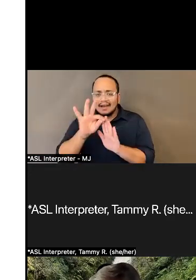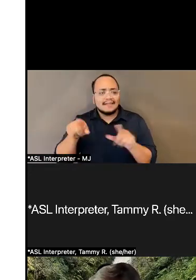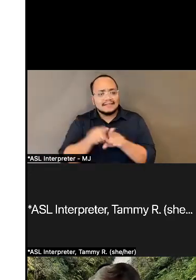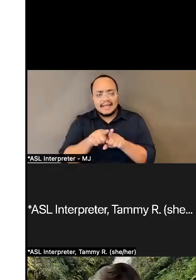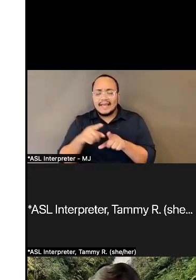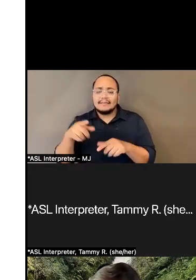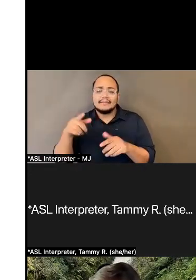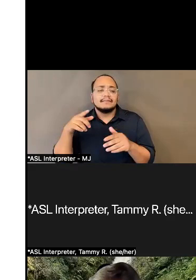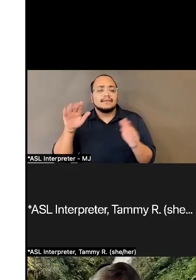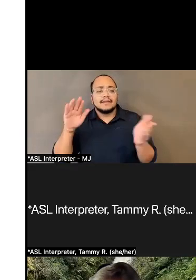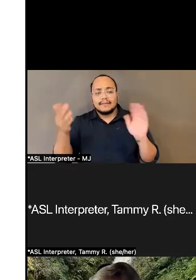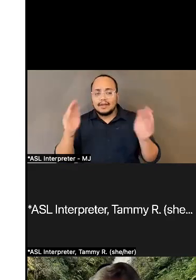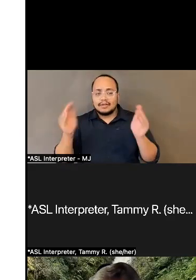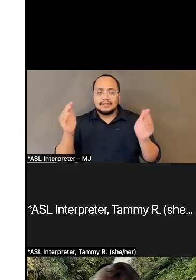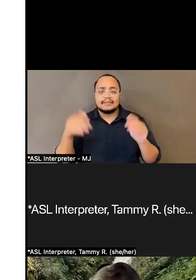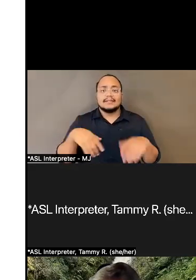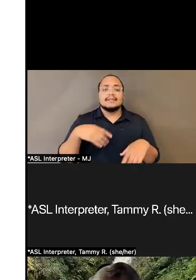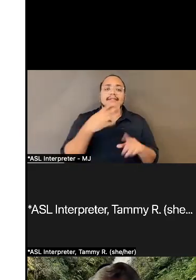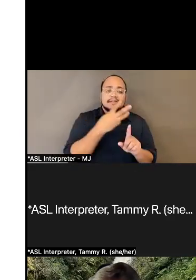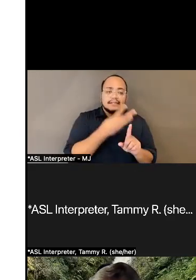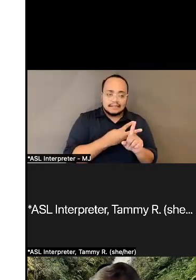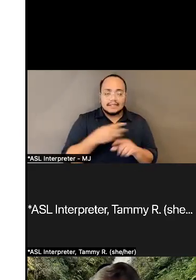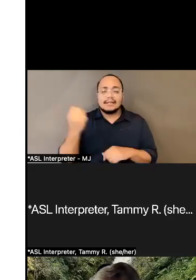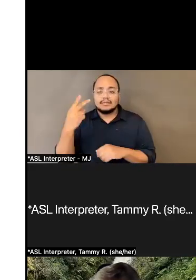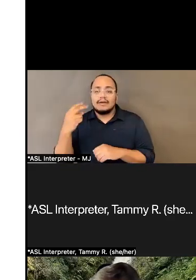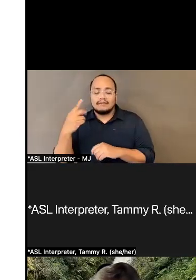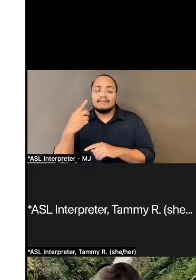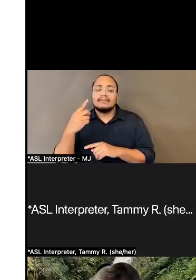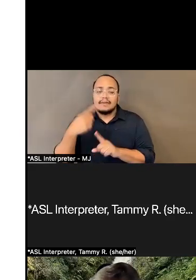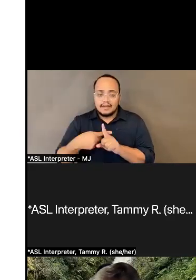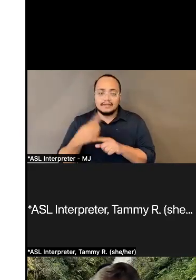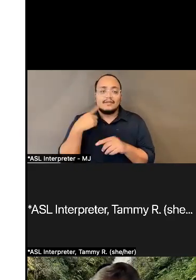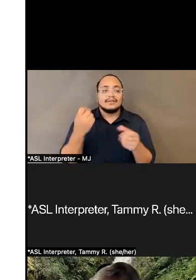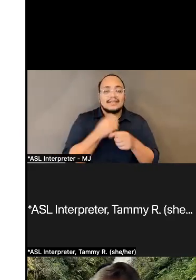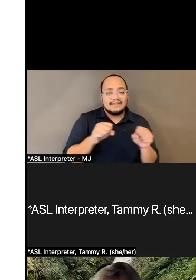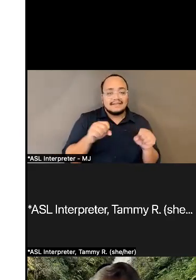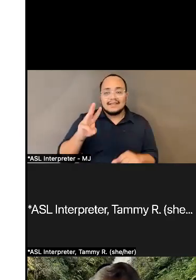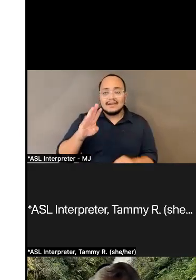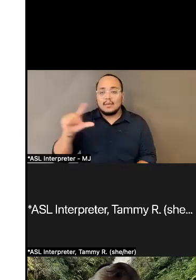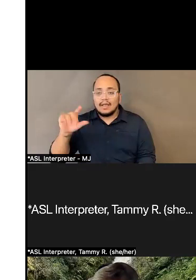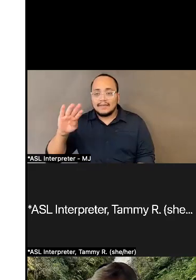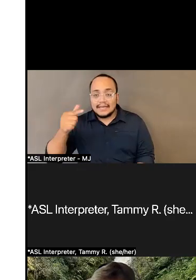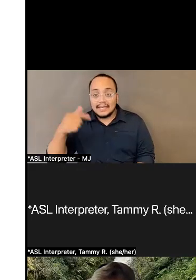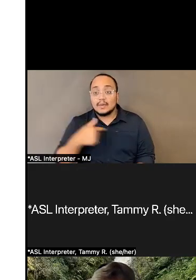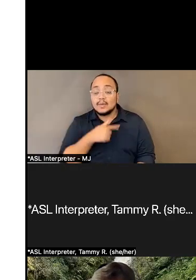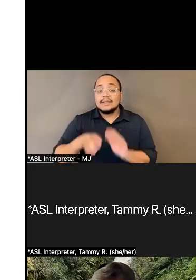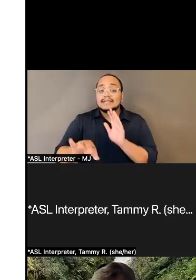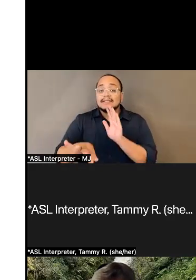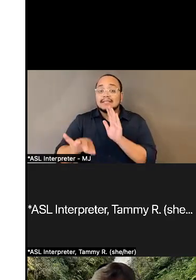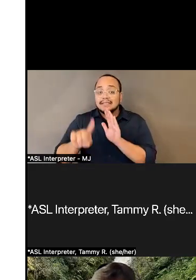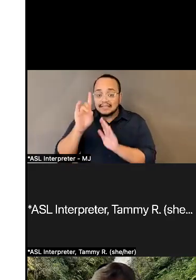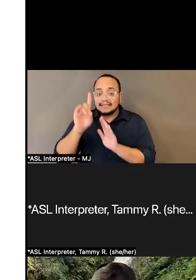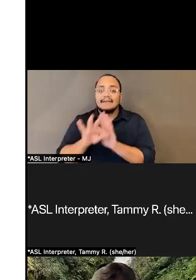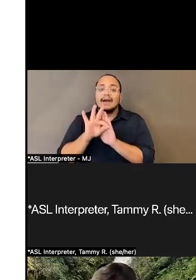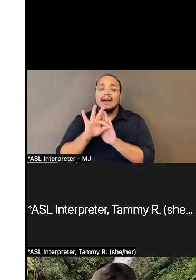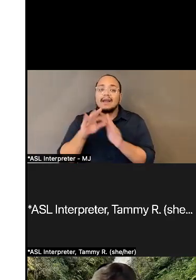at 6 and 12 months for safety, mental health, and well-being. We did find improved